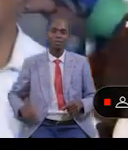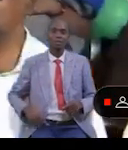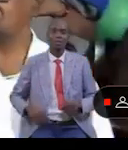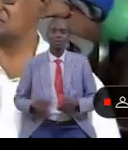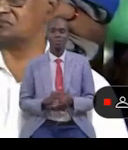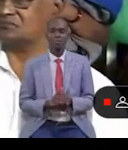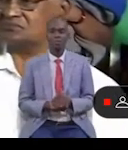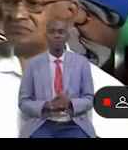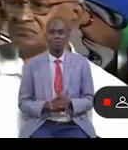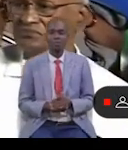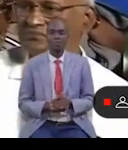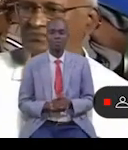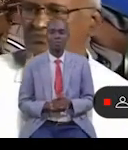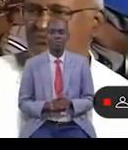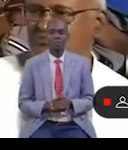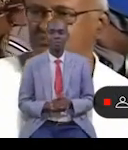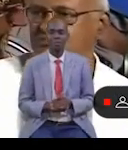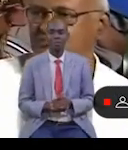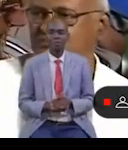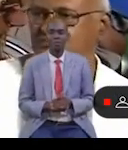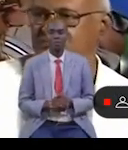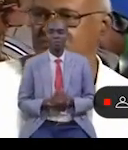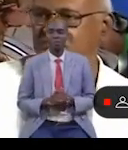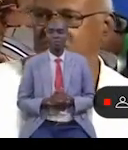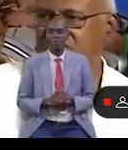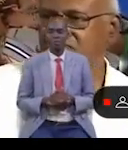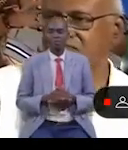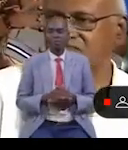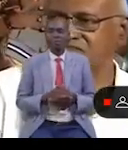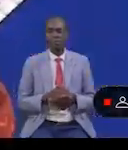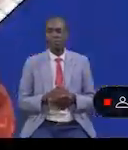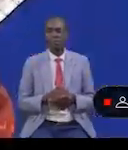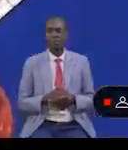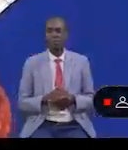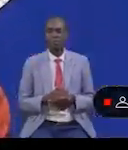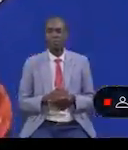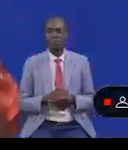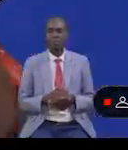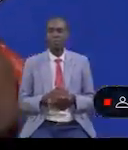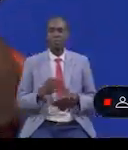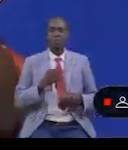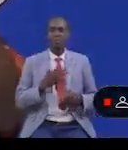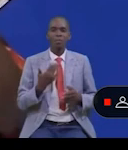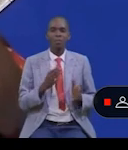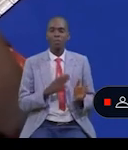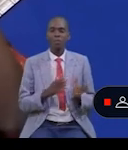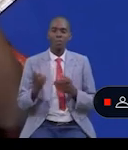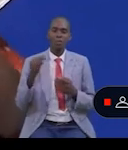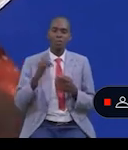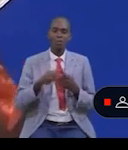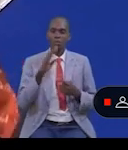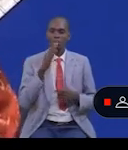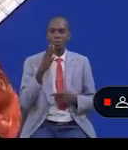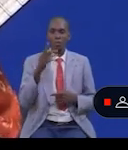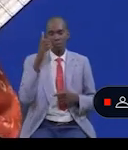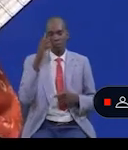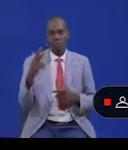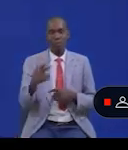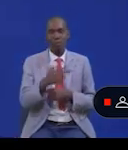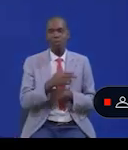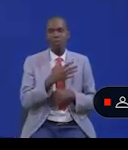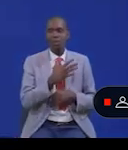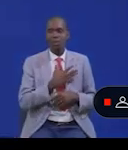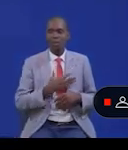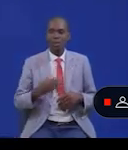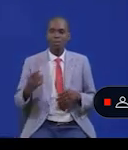I went to a youth camp because my mom asked me to go. My plan was to be there for 3 days and after the camp to